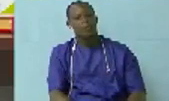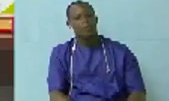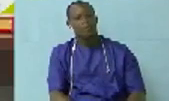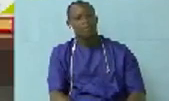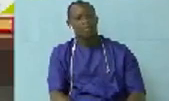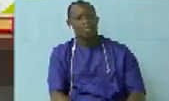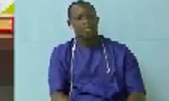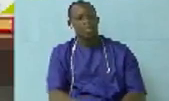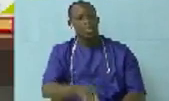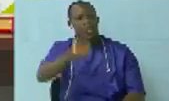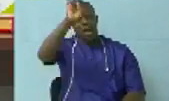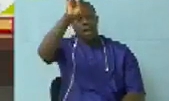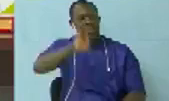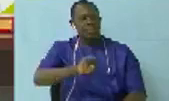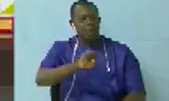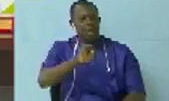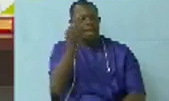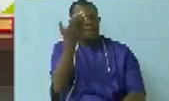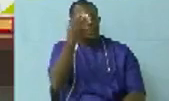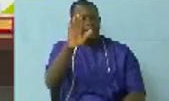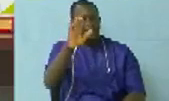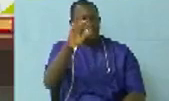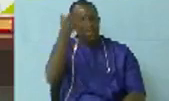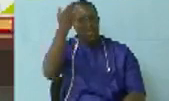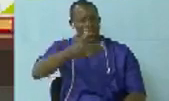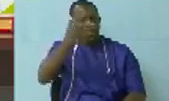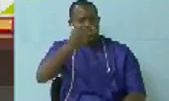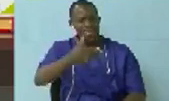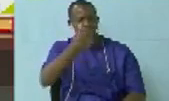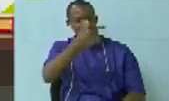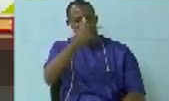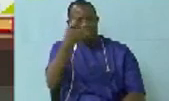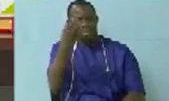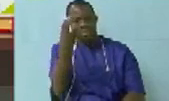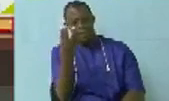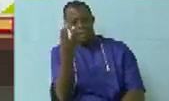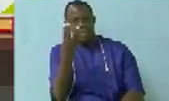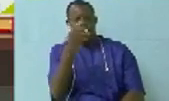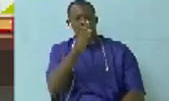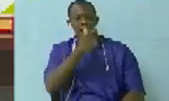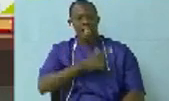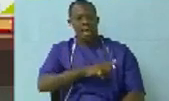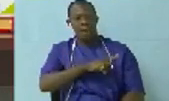September 10th, 1973 at Lamen. September